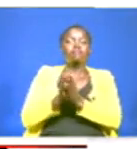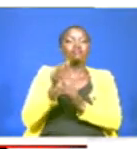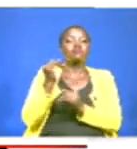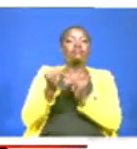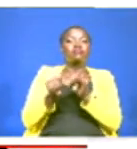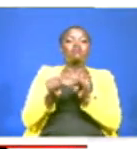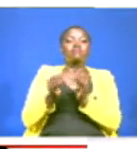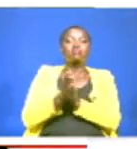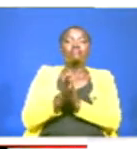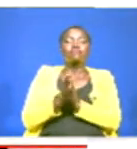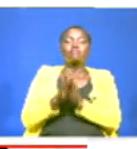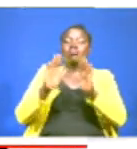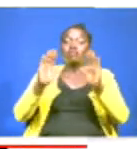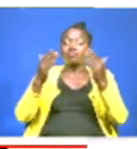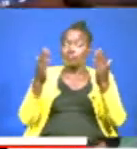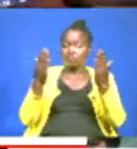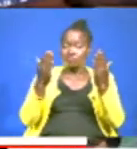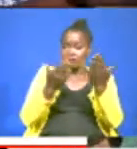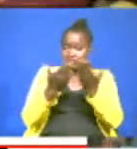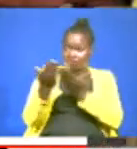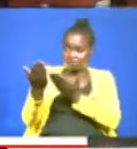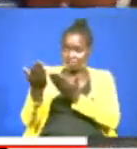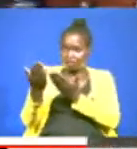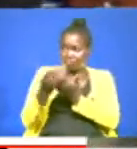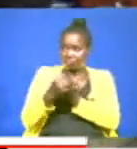Beach Festival.